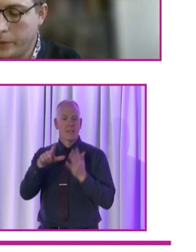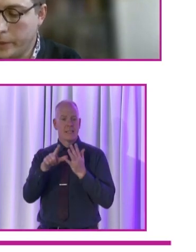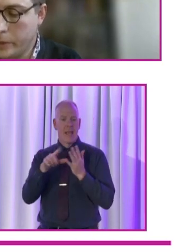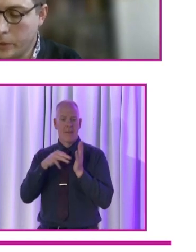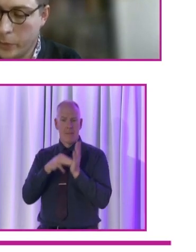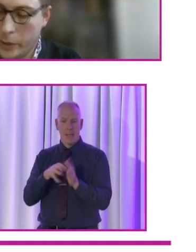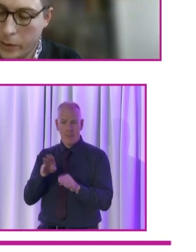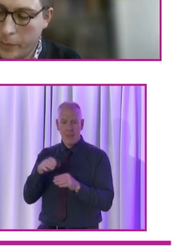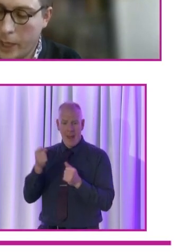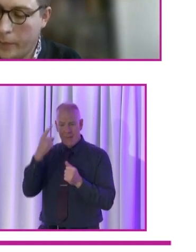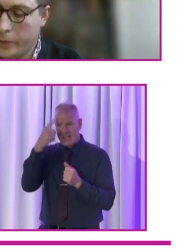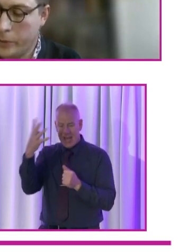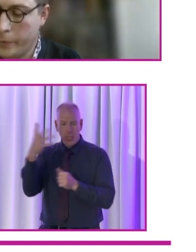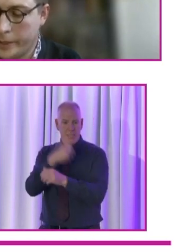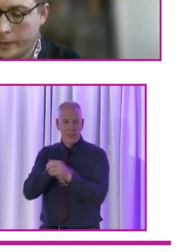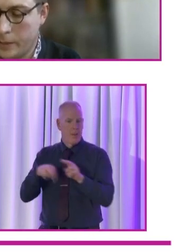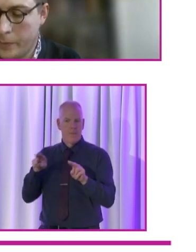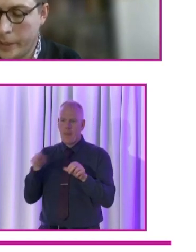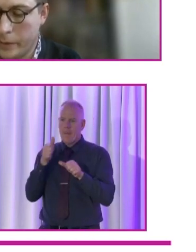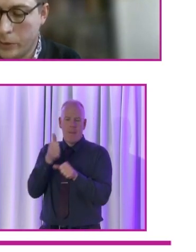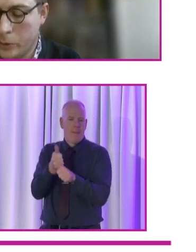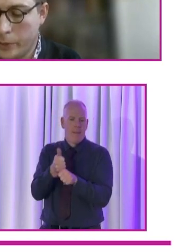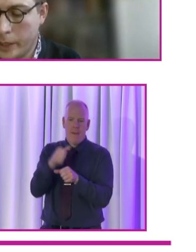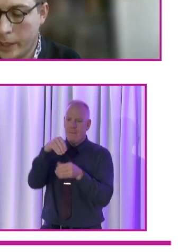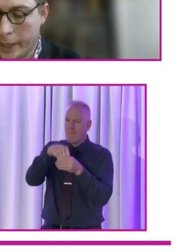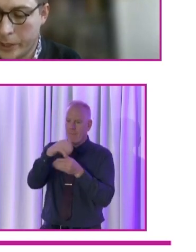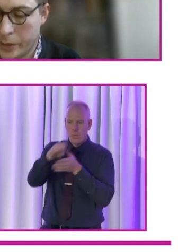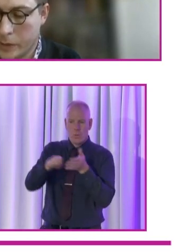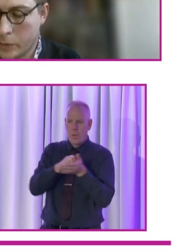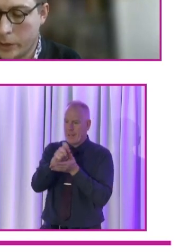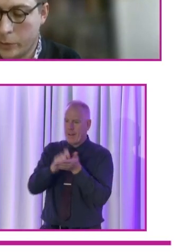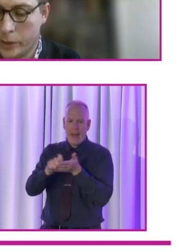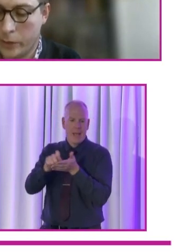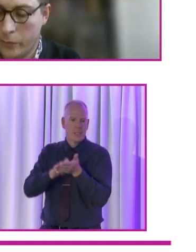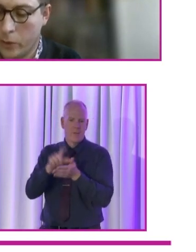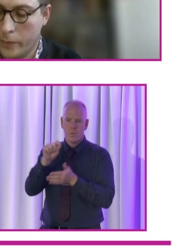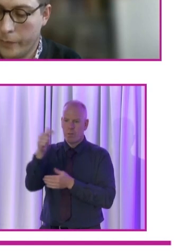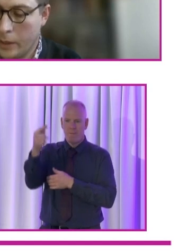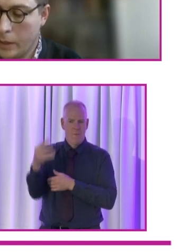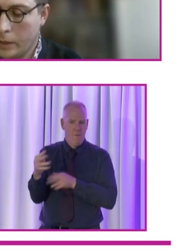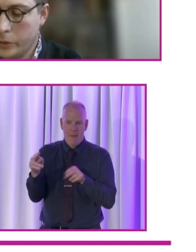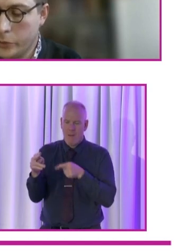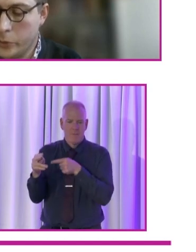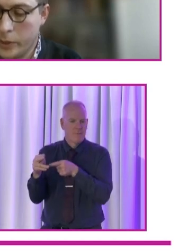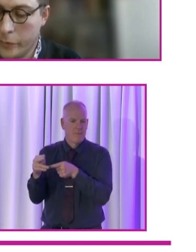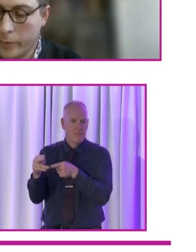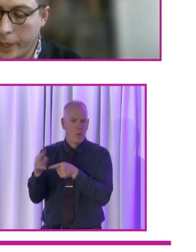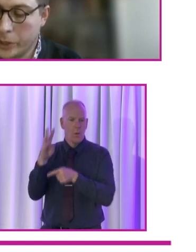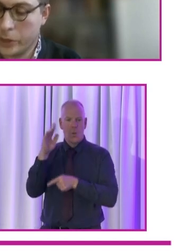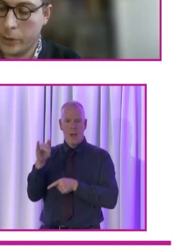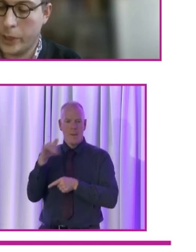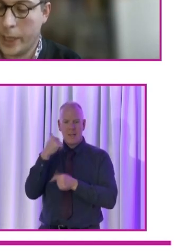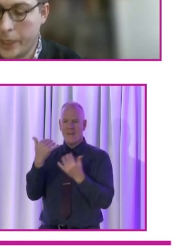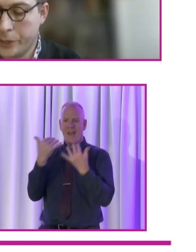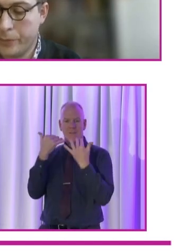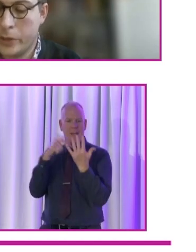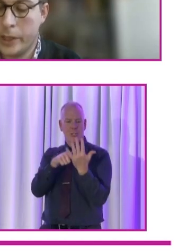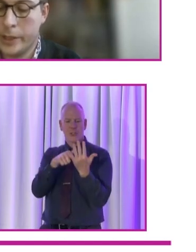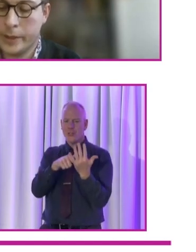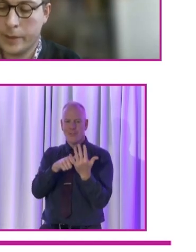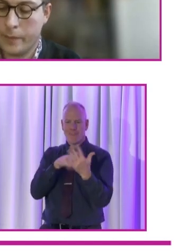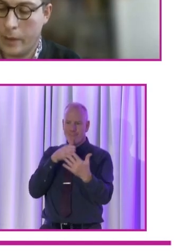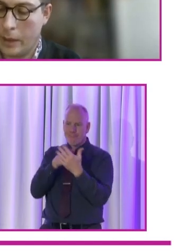intellectual disabilities will not be able to participate in the European elections 2024 due to information